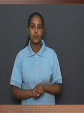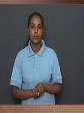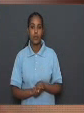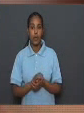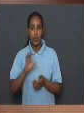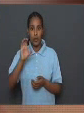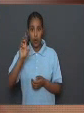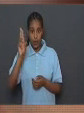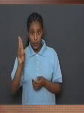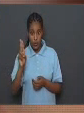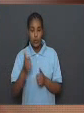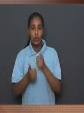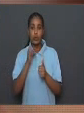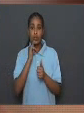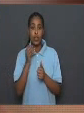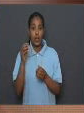Copper, which is about